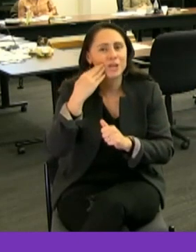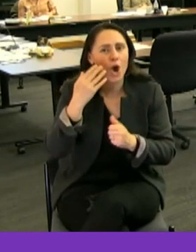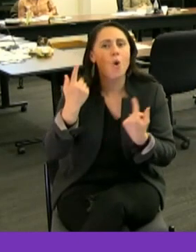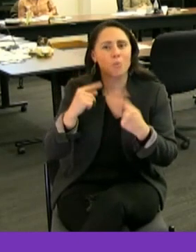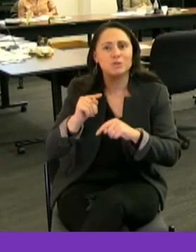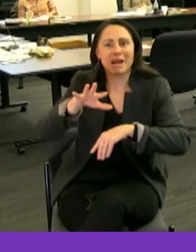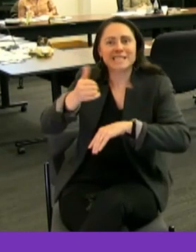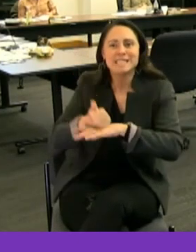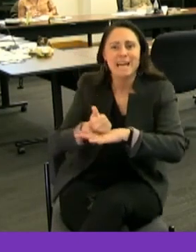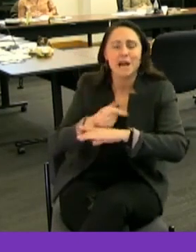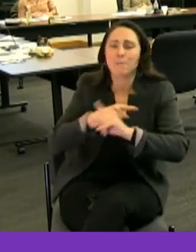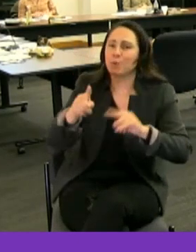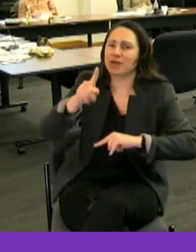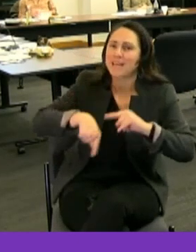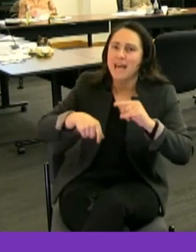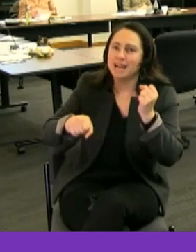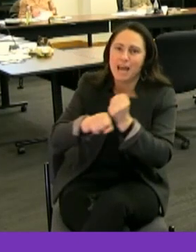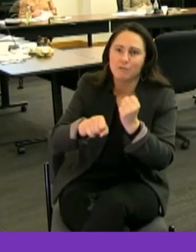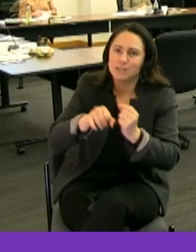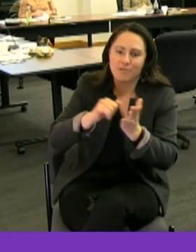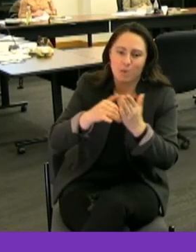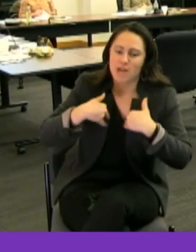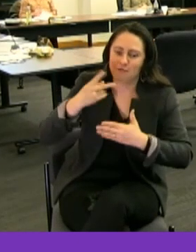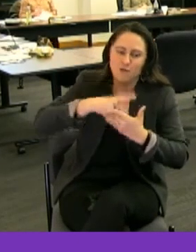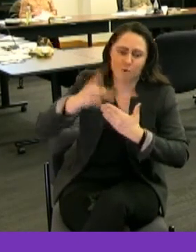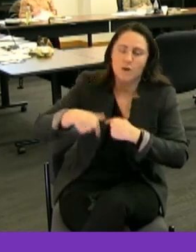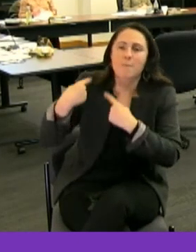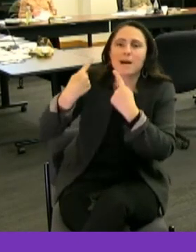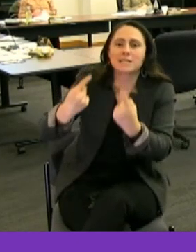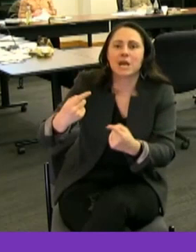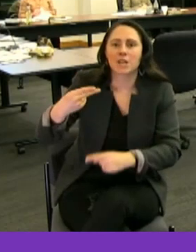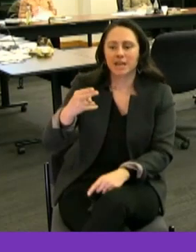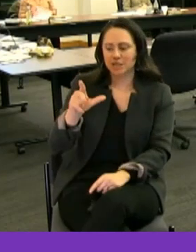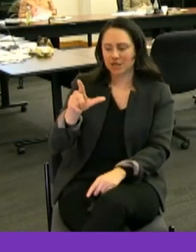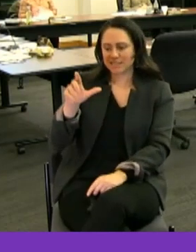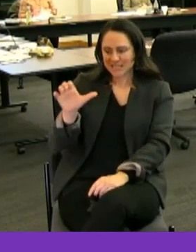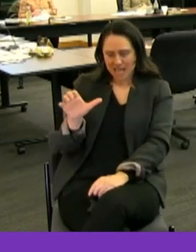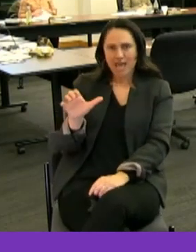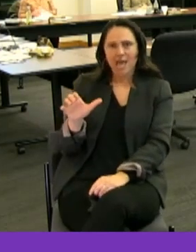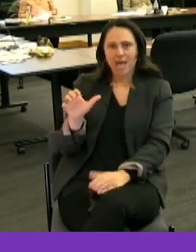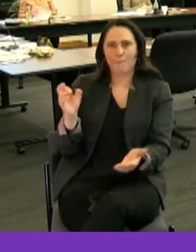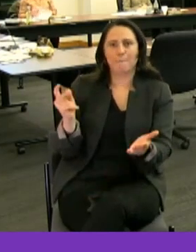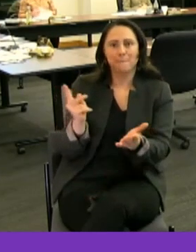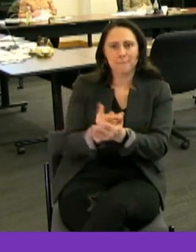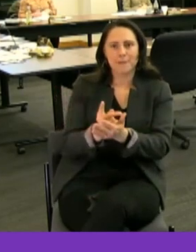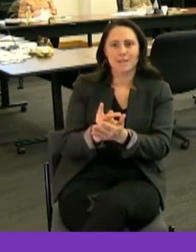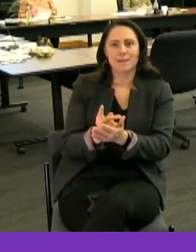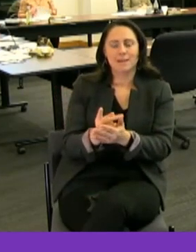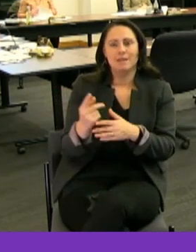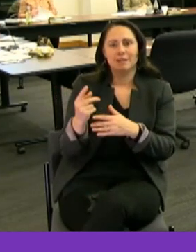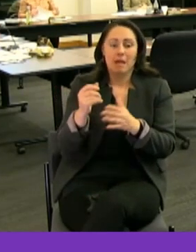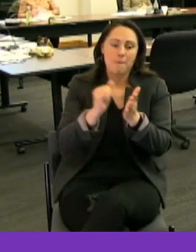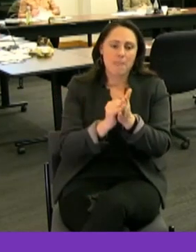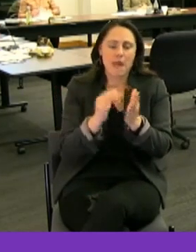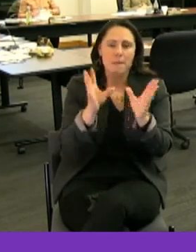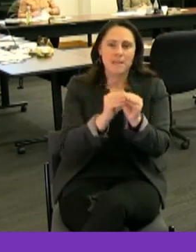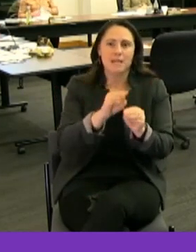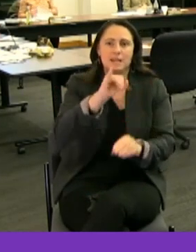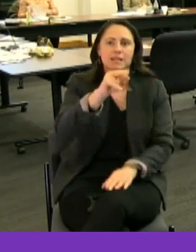we cannot advertise that we have the program until until they have that June meeting, their commission